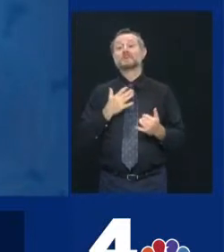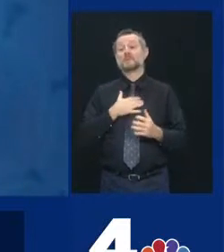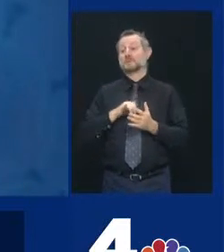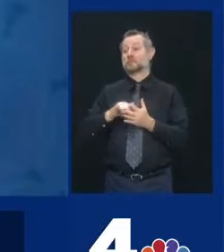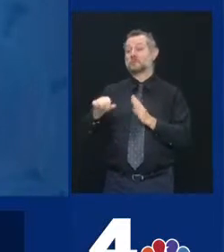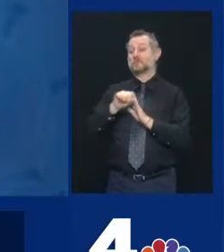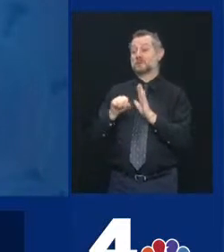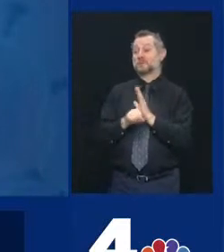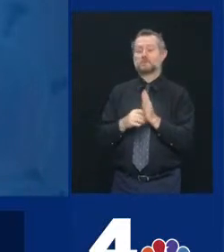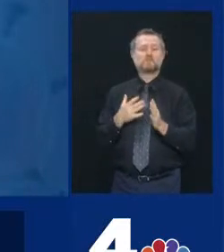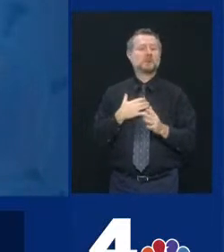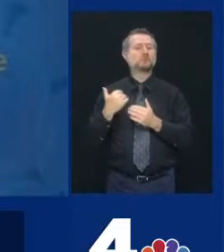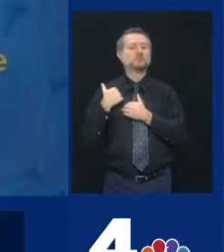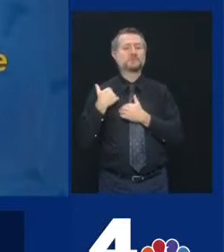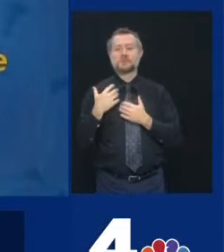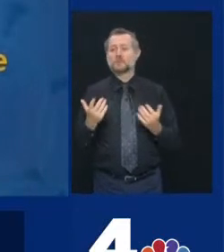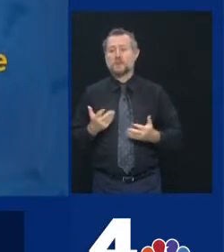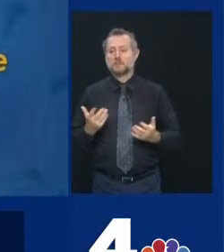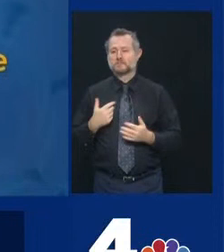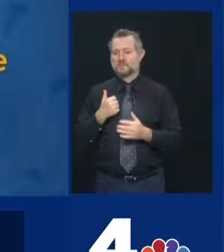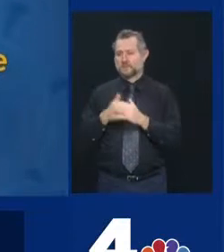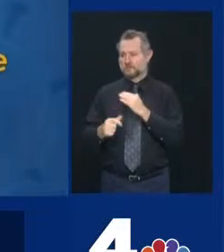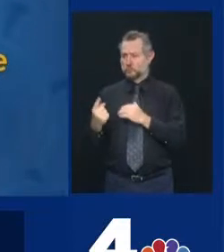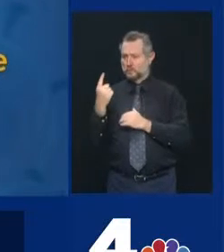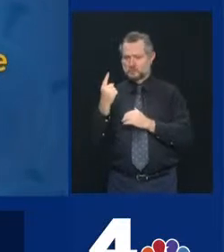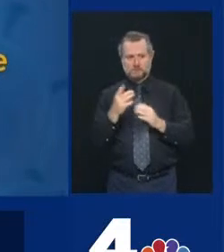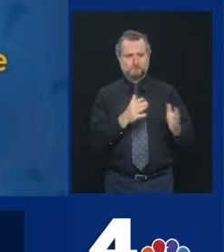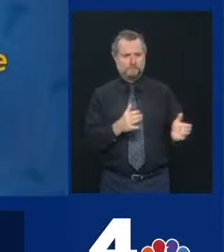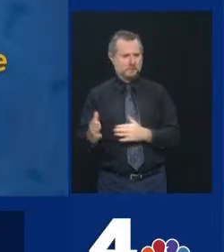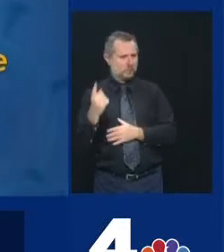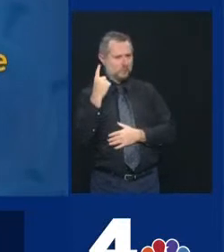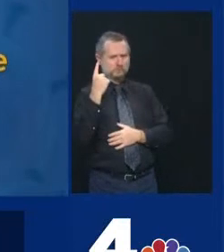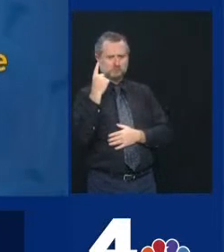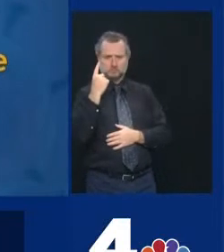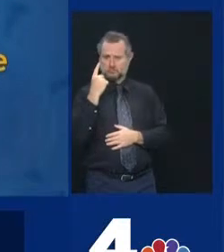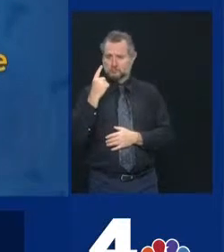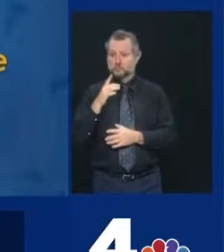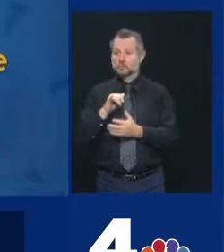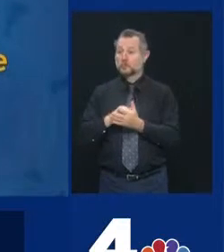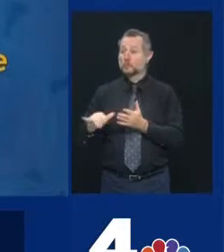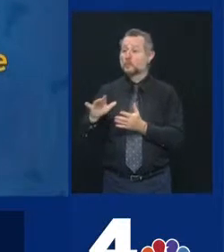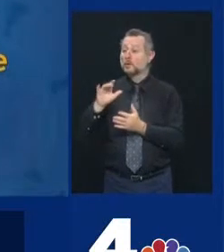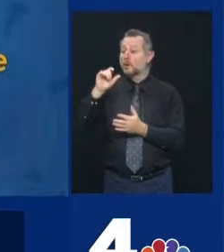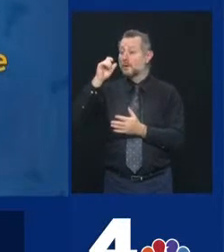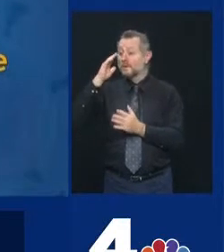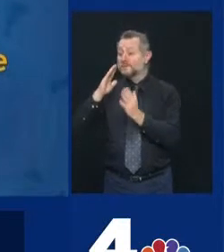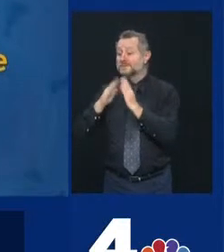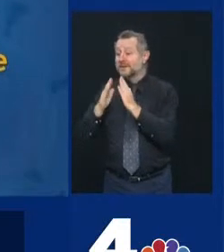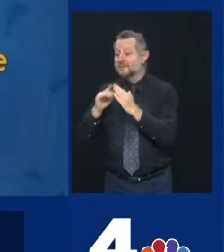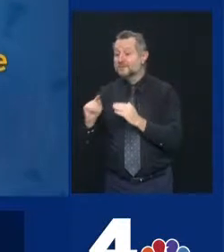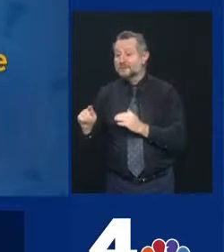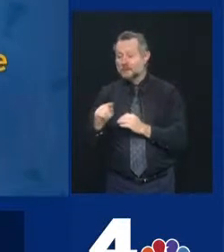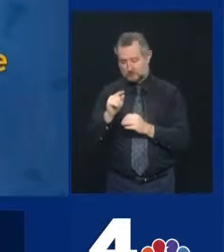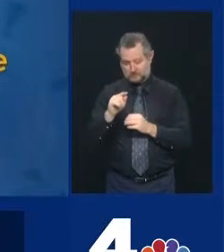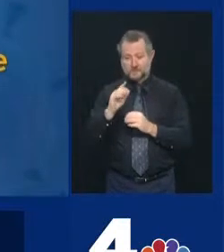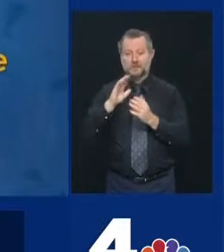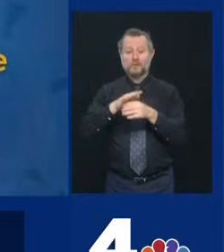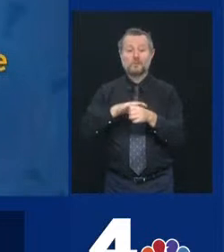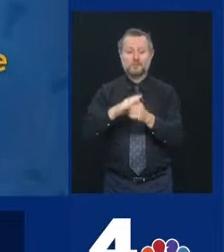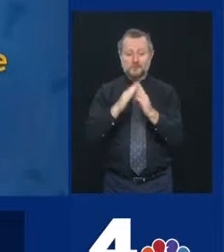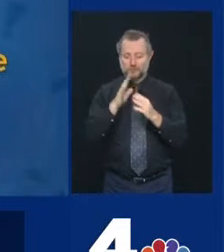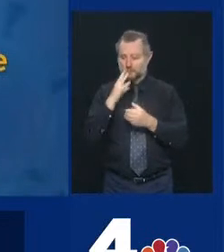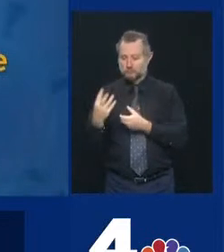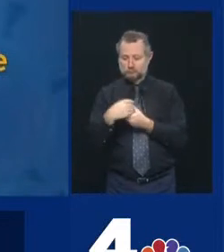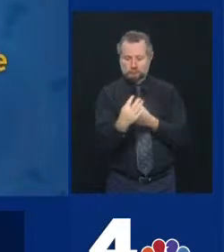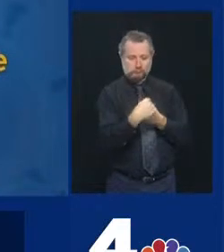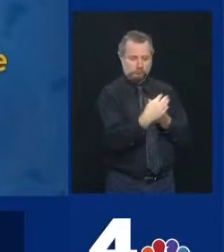we will have one statewide vaccination plan, and the local governments will participate through the state, right? So it's